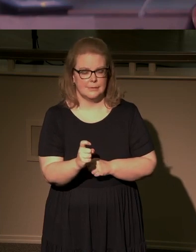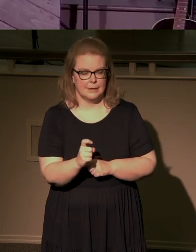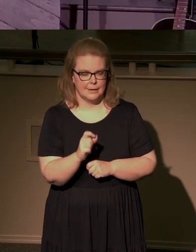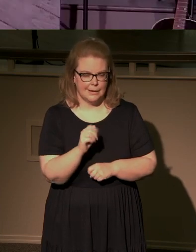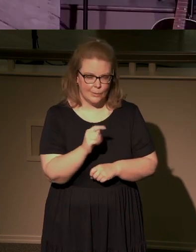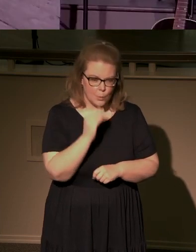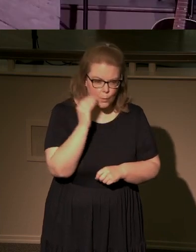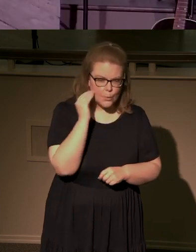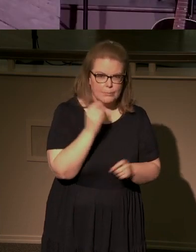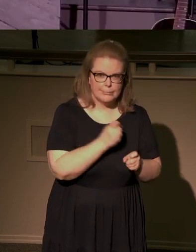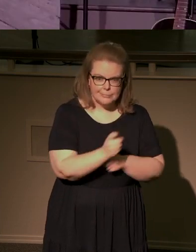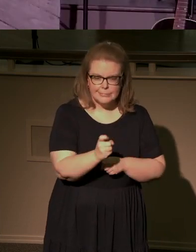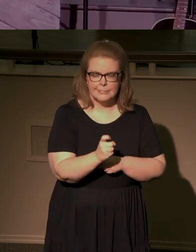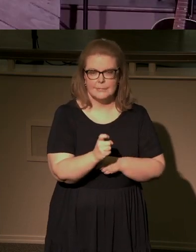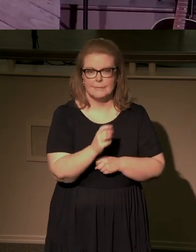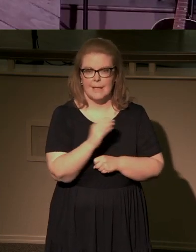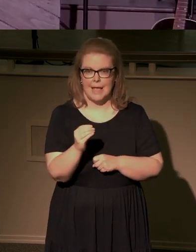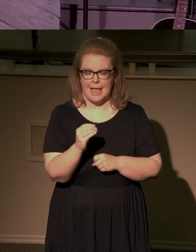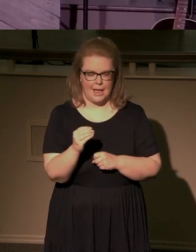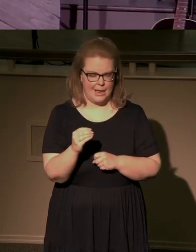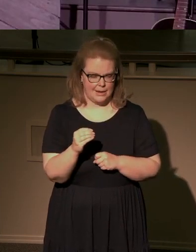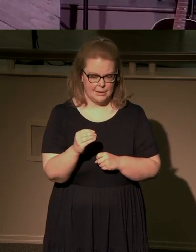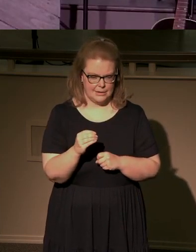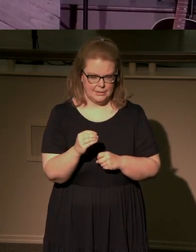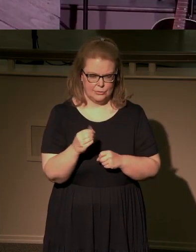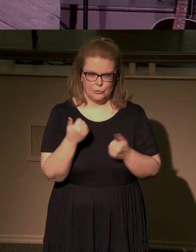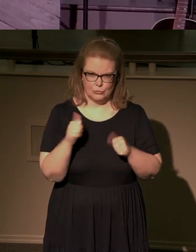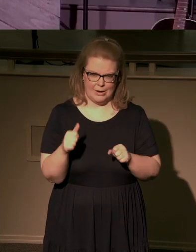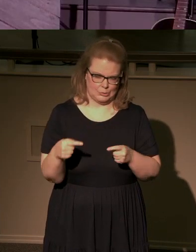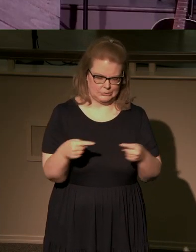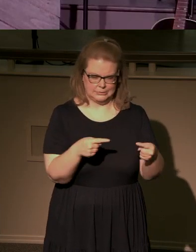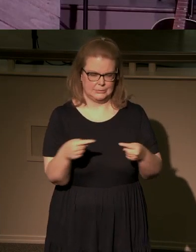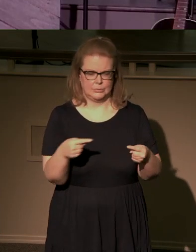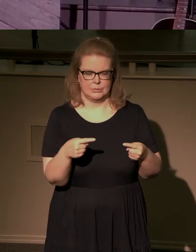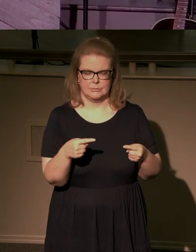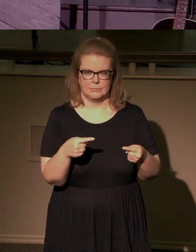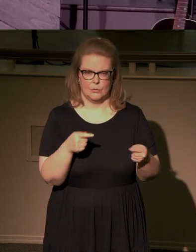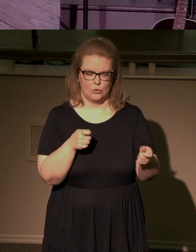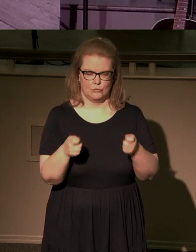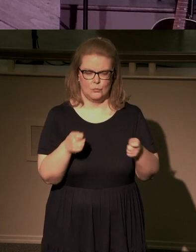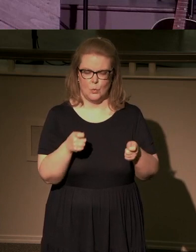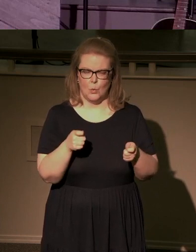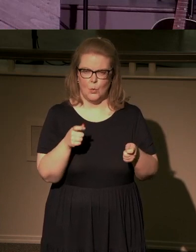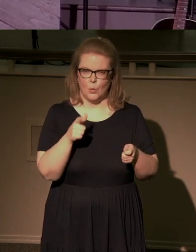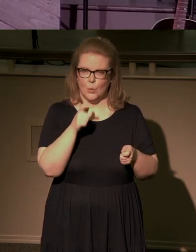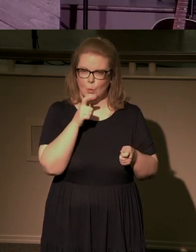and where it is a clash for control in our homes.